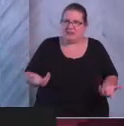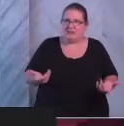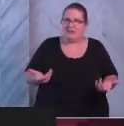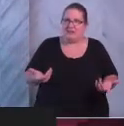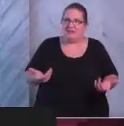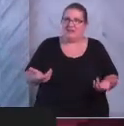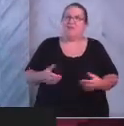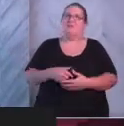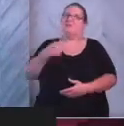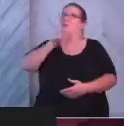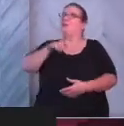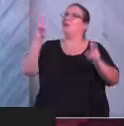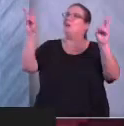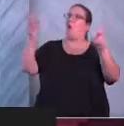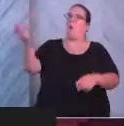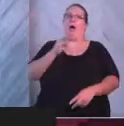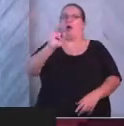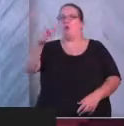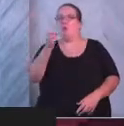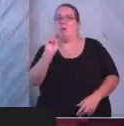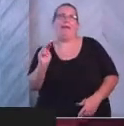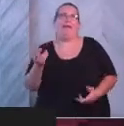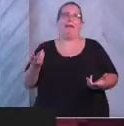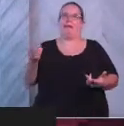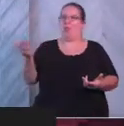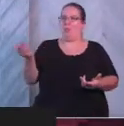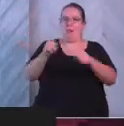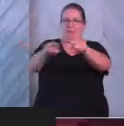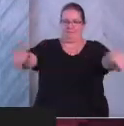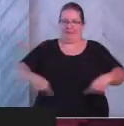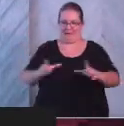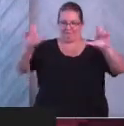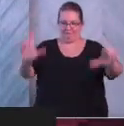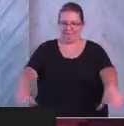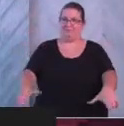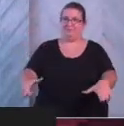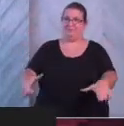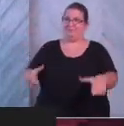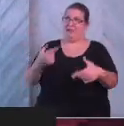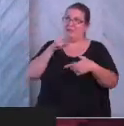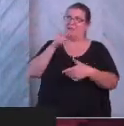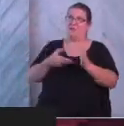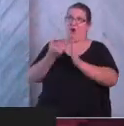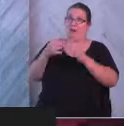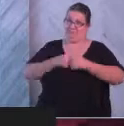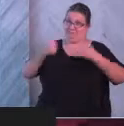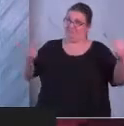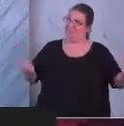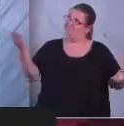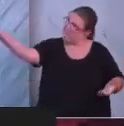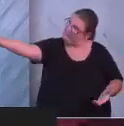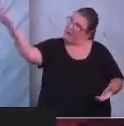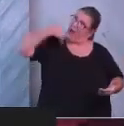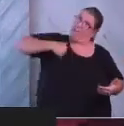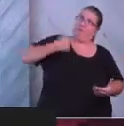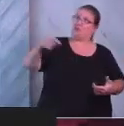welcome wagon, the welcome mat out, and basically with open arms and an honest, sincere way, say, you guys are fellow Canadians